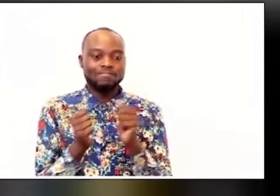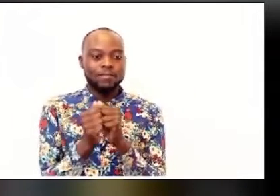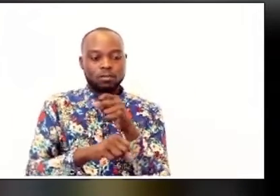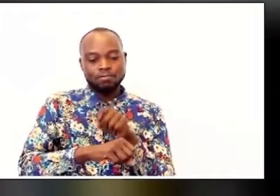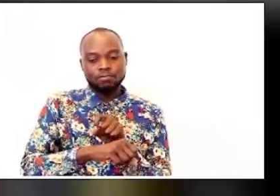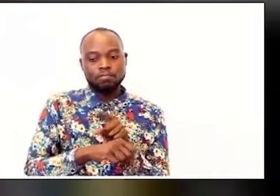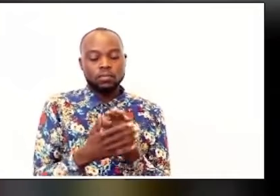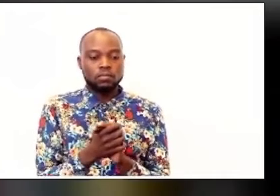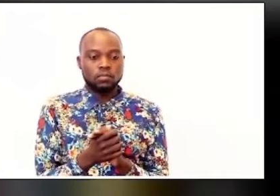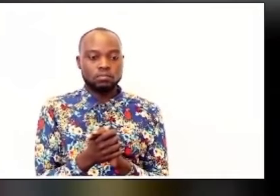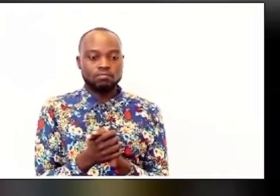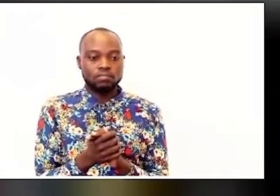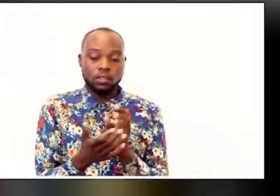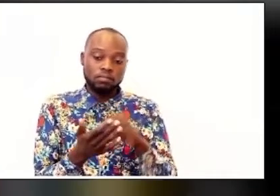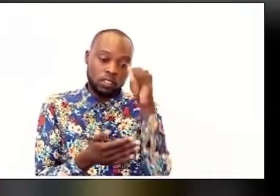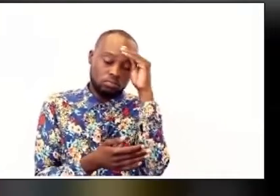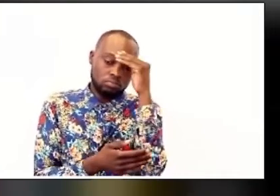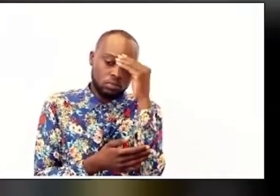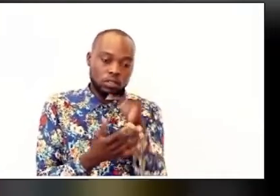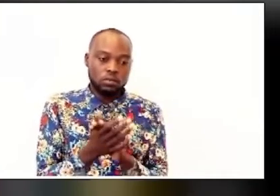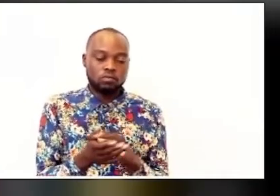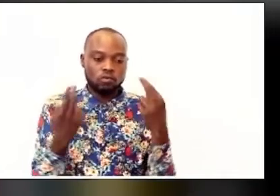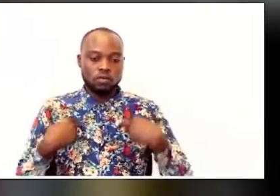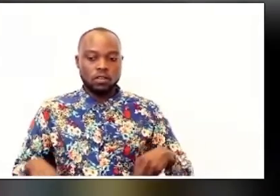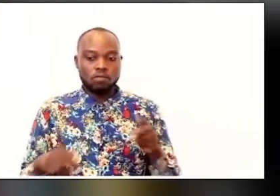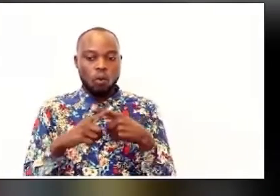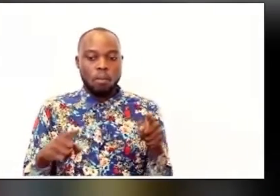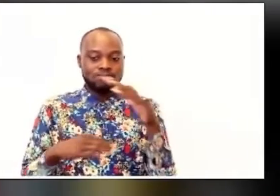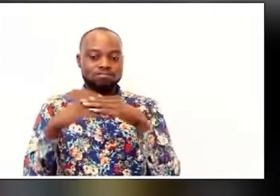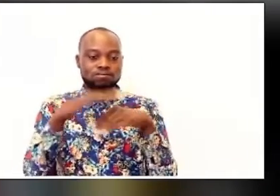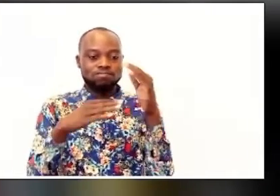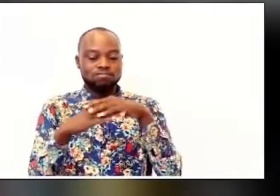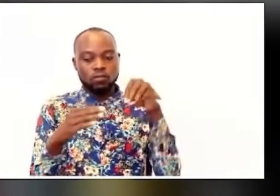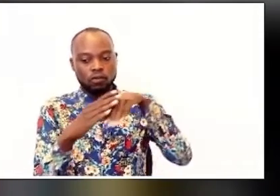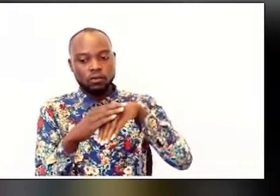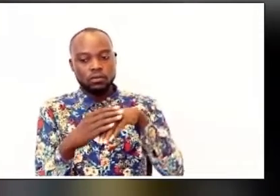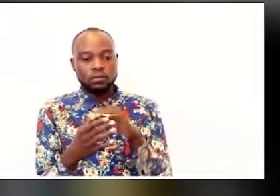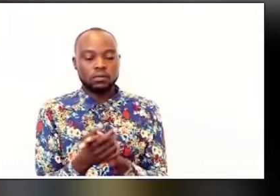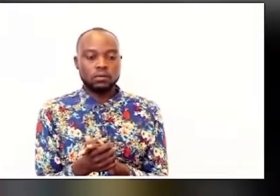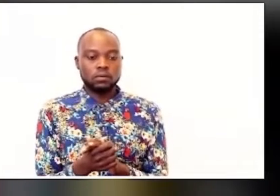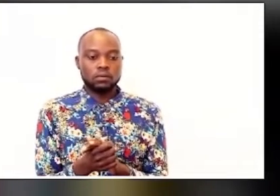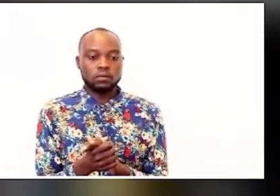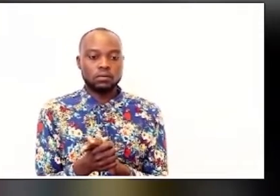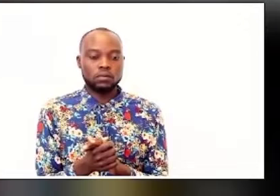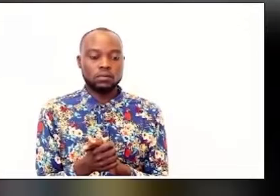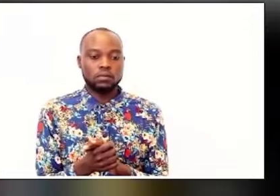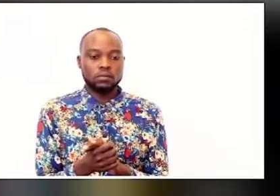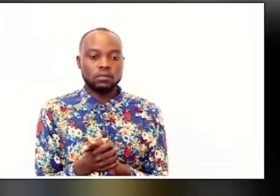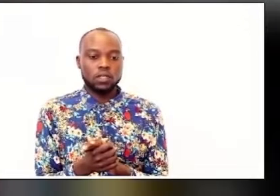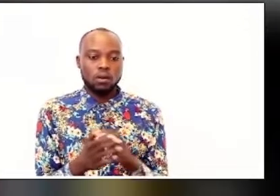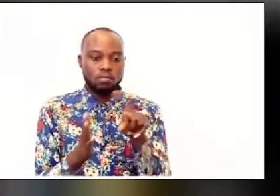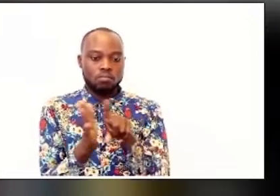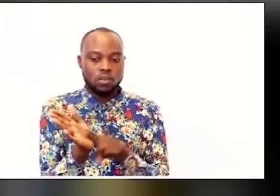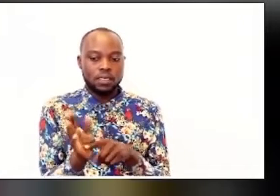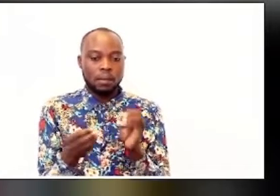for education, for health, for critical, infrastructure investments. And furthermore, the policies that